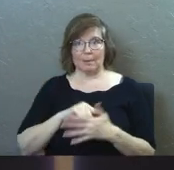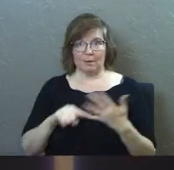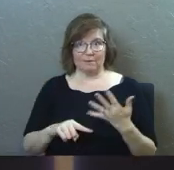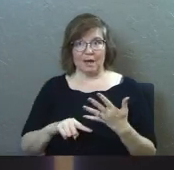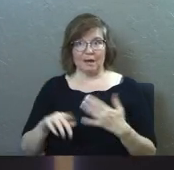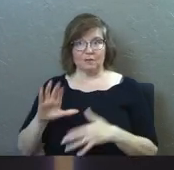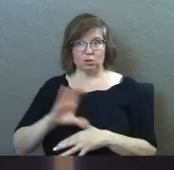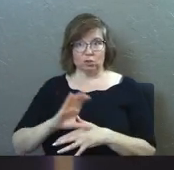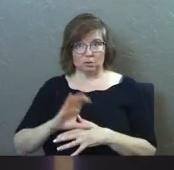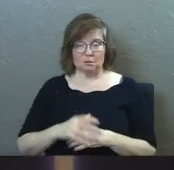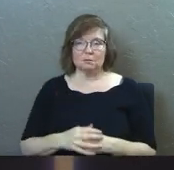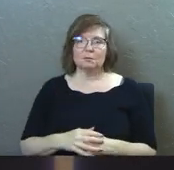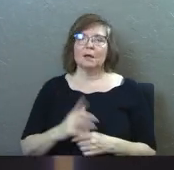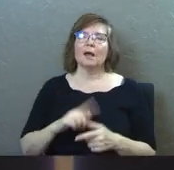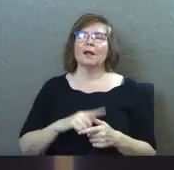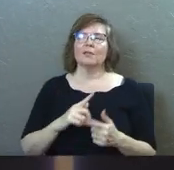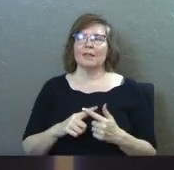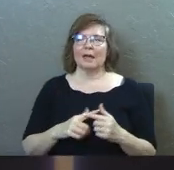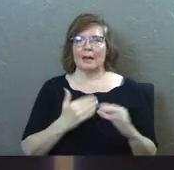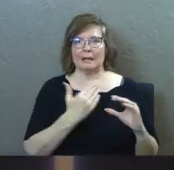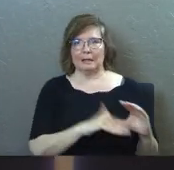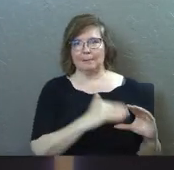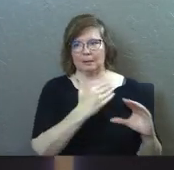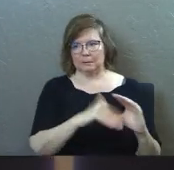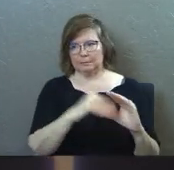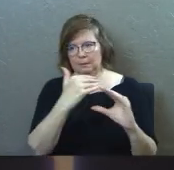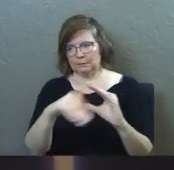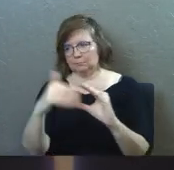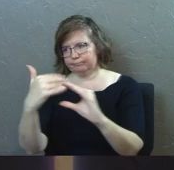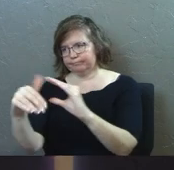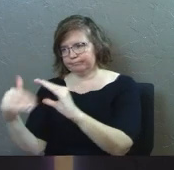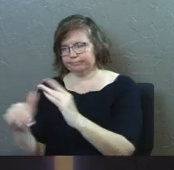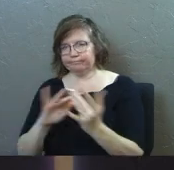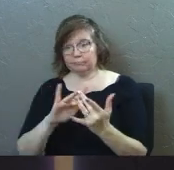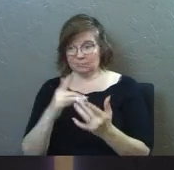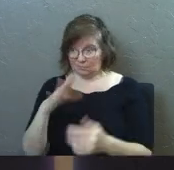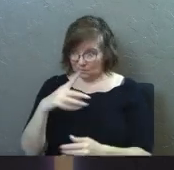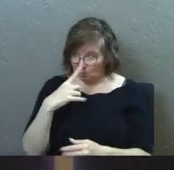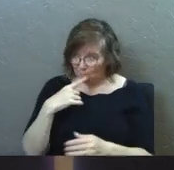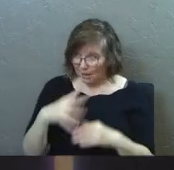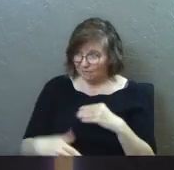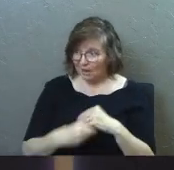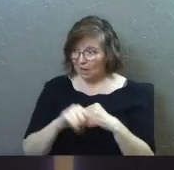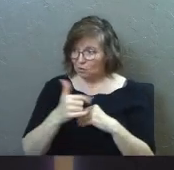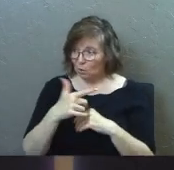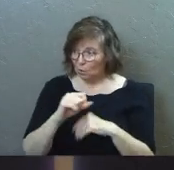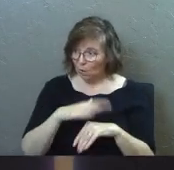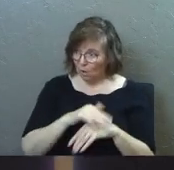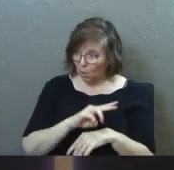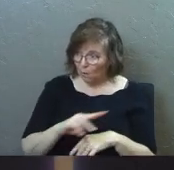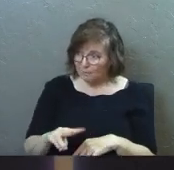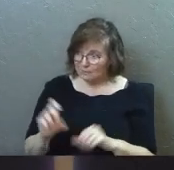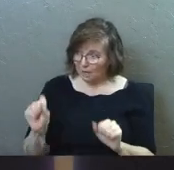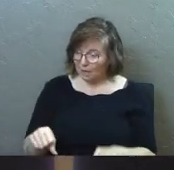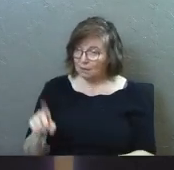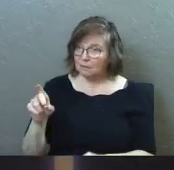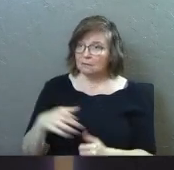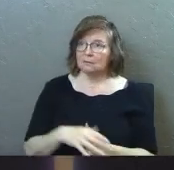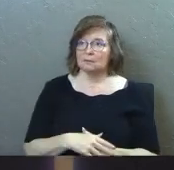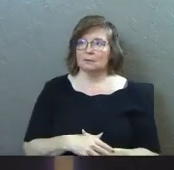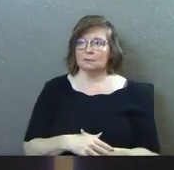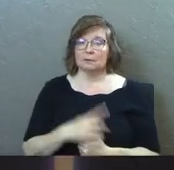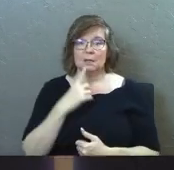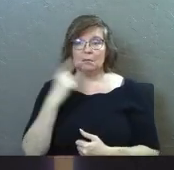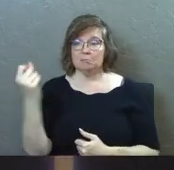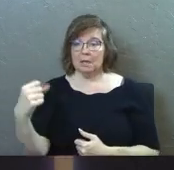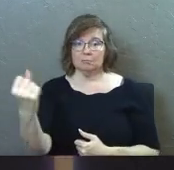with 5 churches. And so then I had to email those churches and say, well, do you mind if I put your logo on our website?